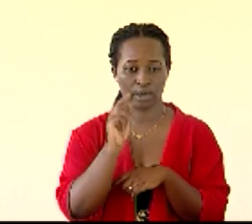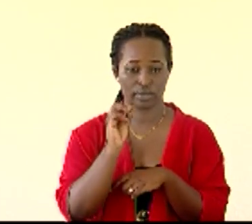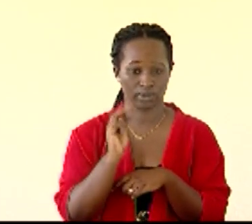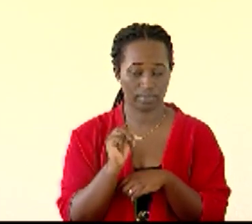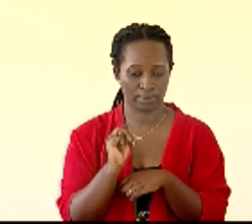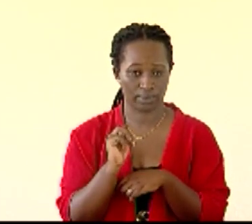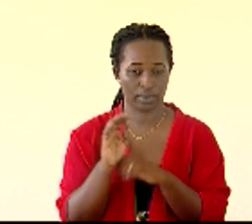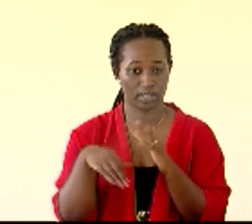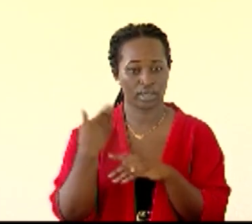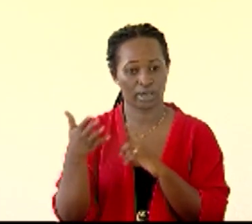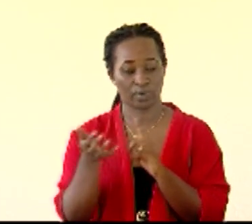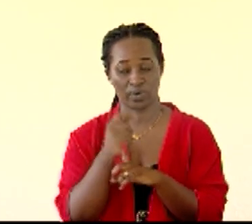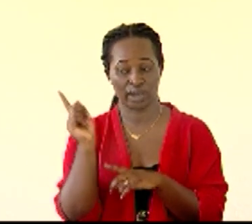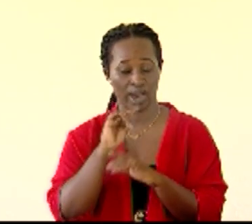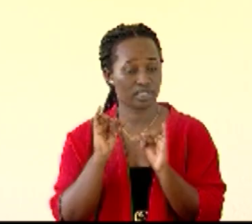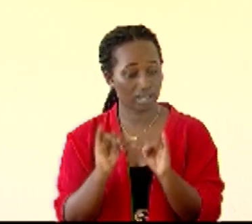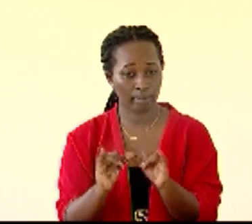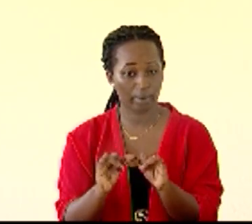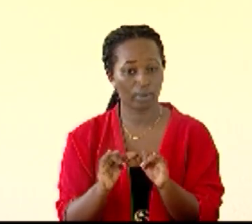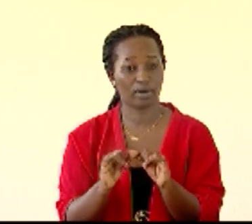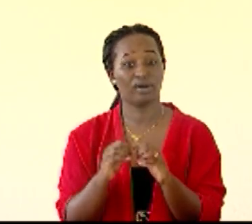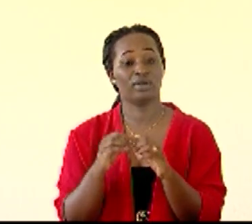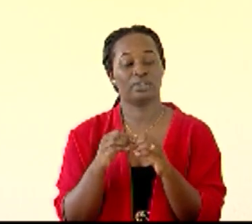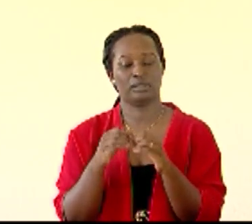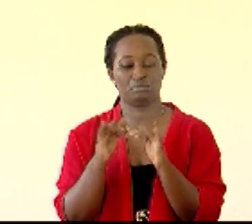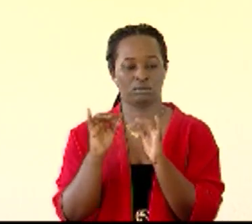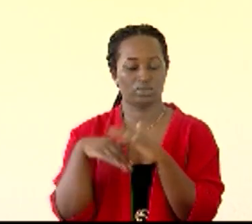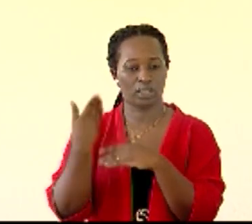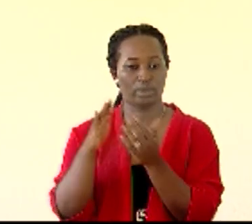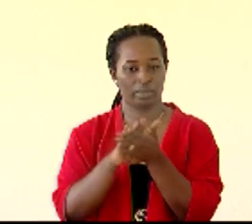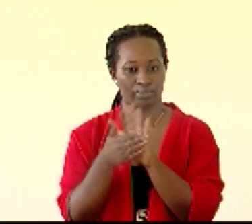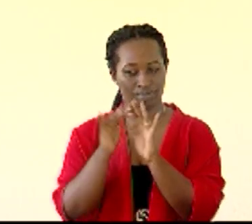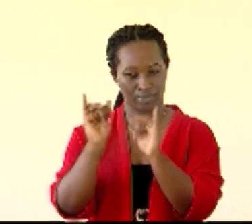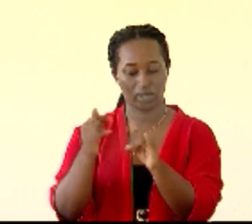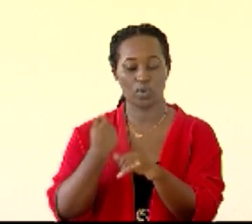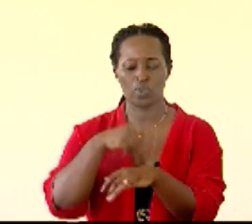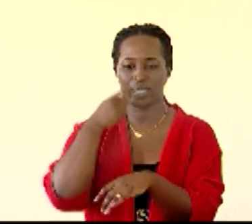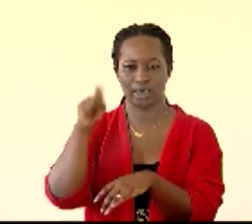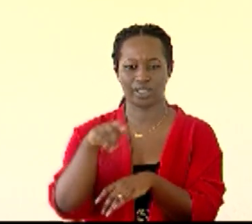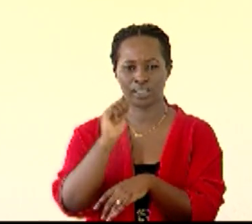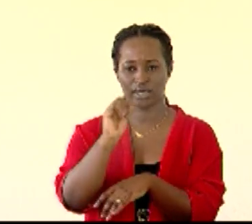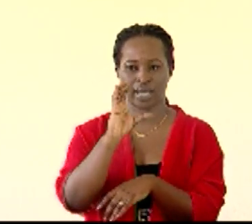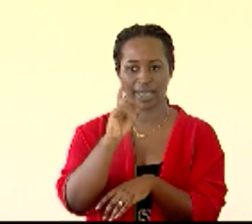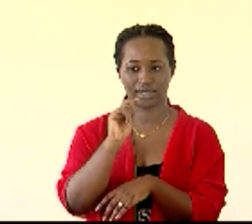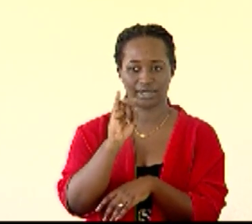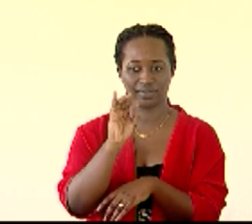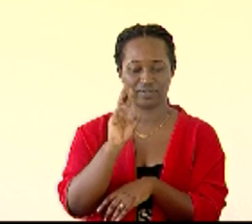6, it got unstable, broke down, stabilized. We need to activate it again, make it